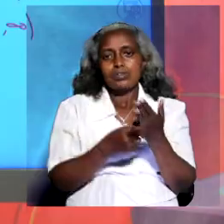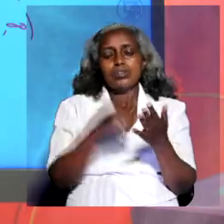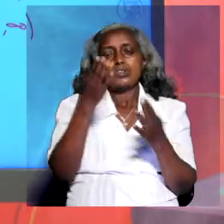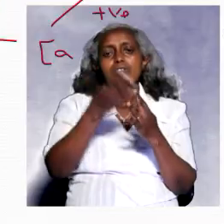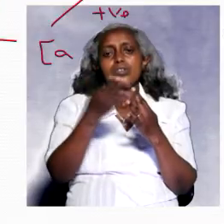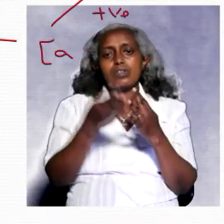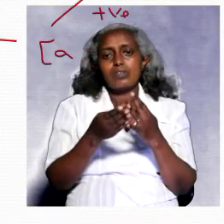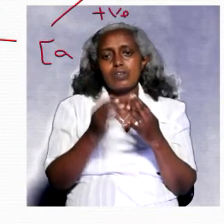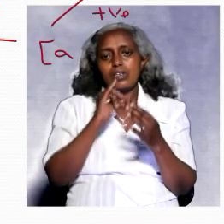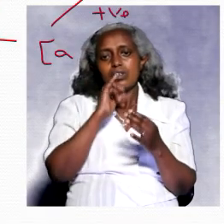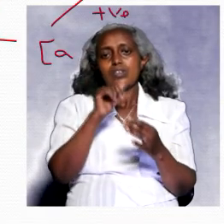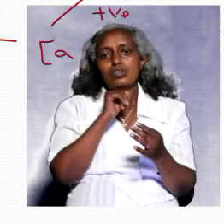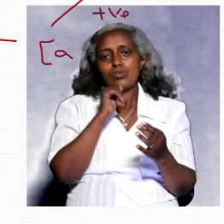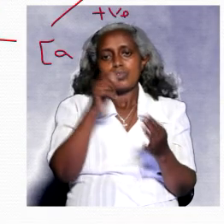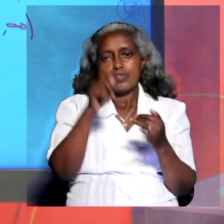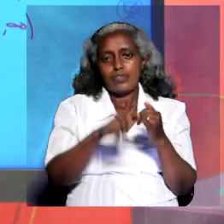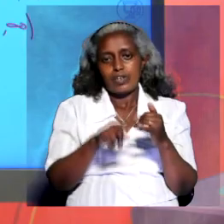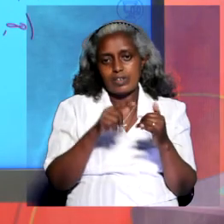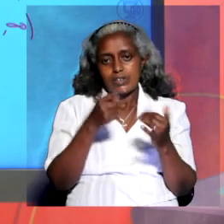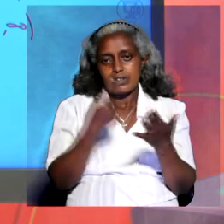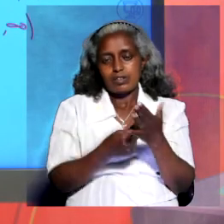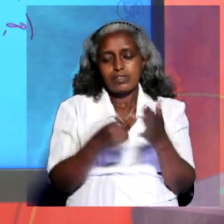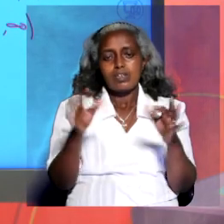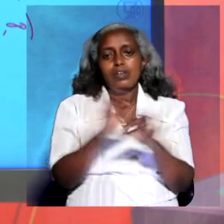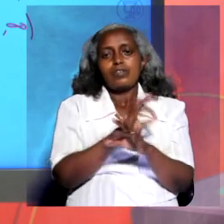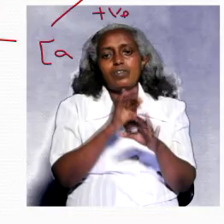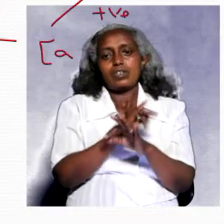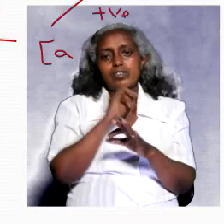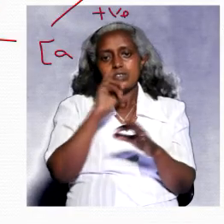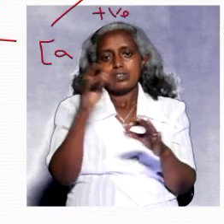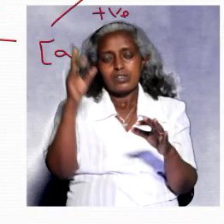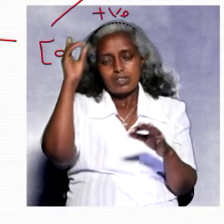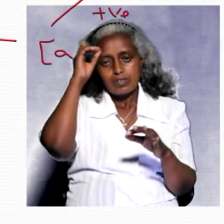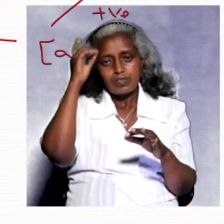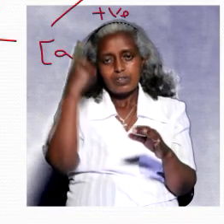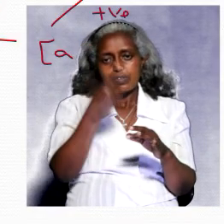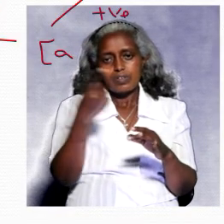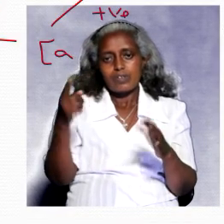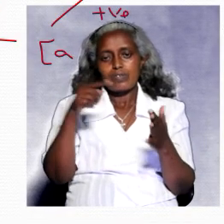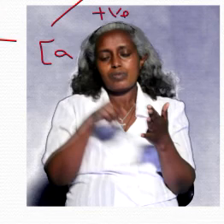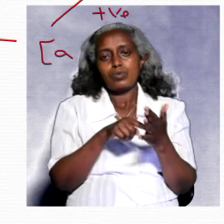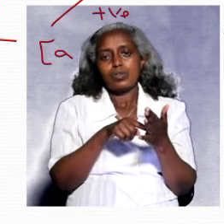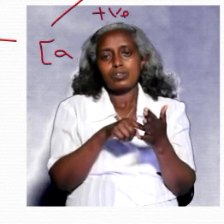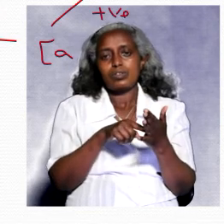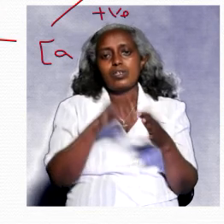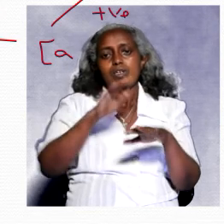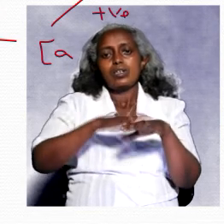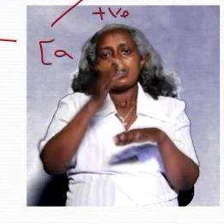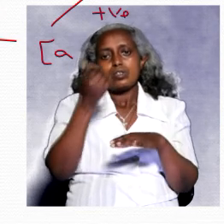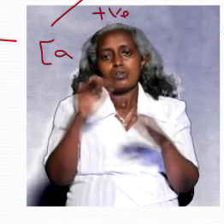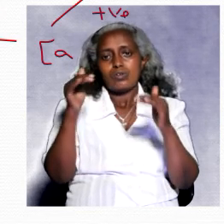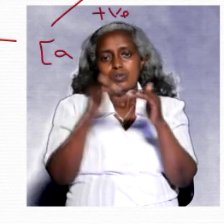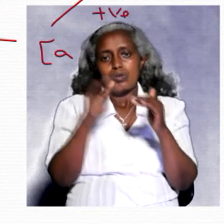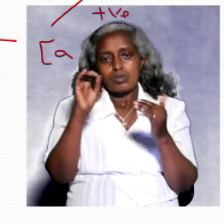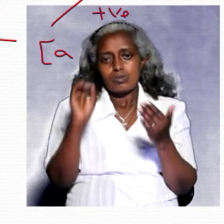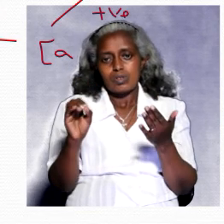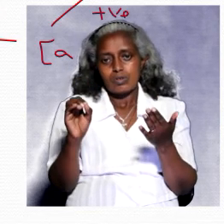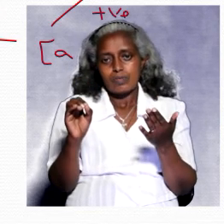is not finite. Therefore, this function is derivative for every point it is greater or equal to